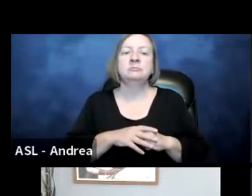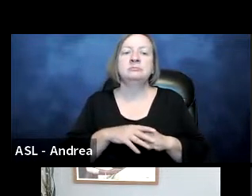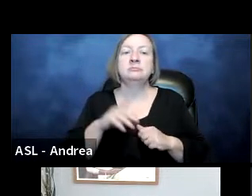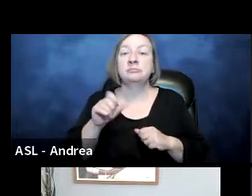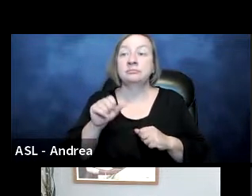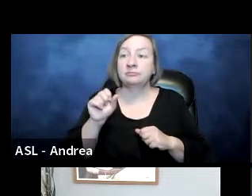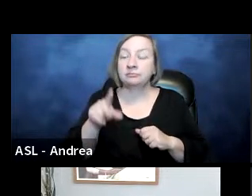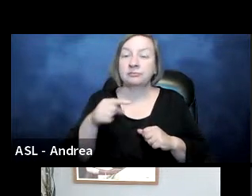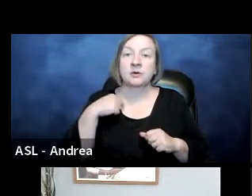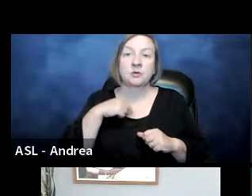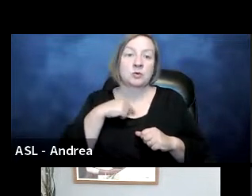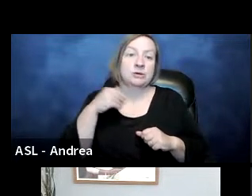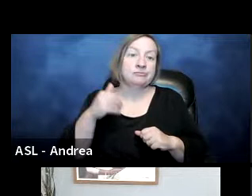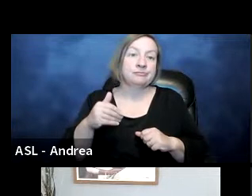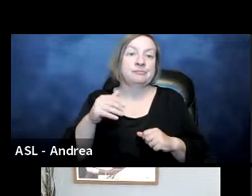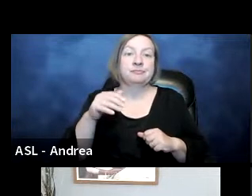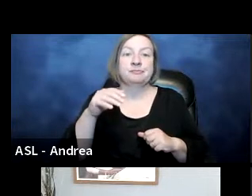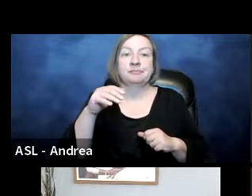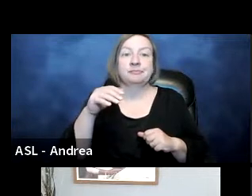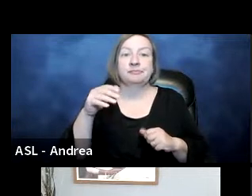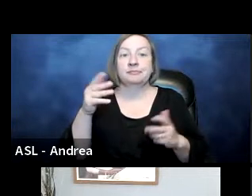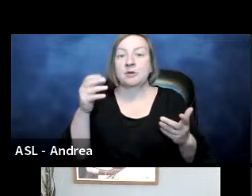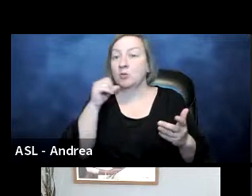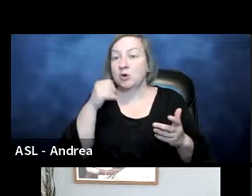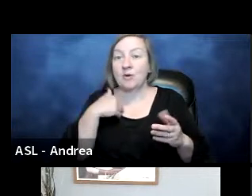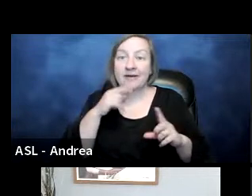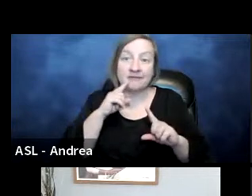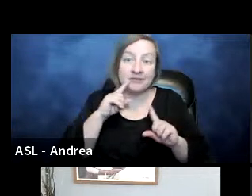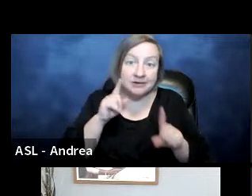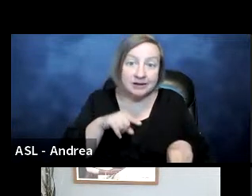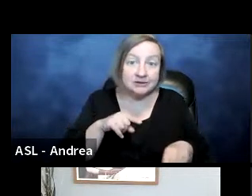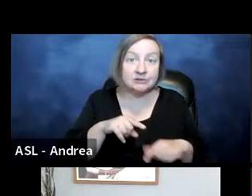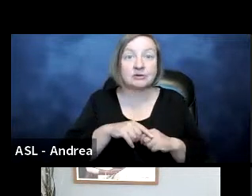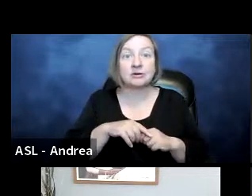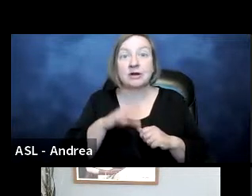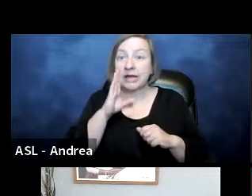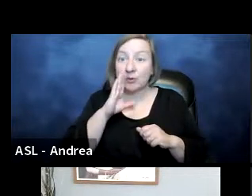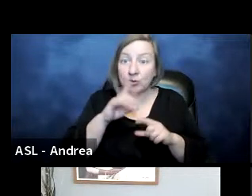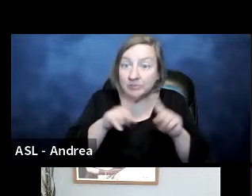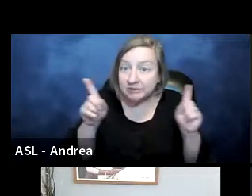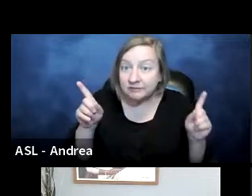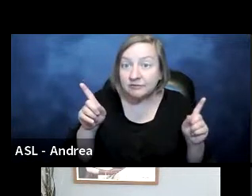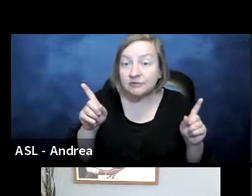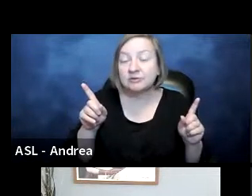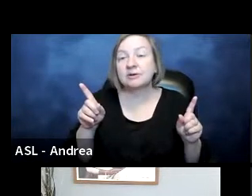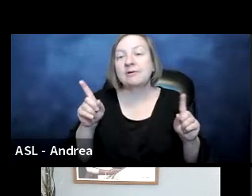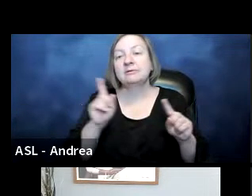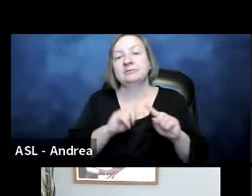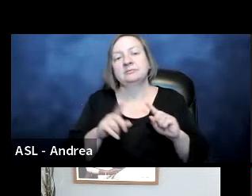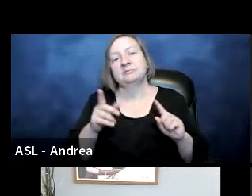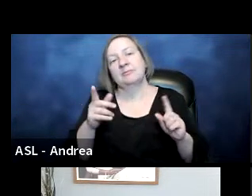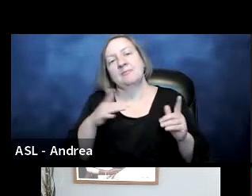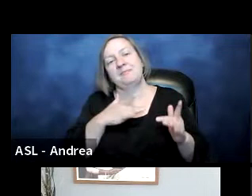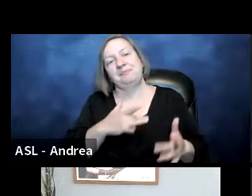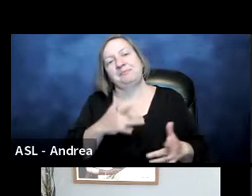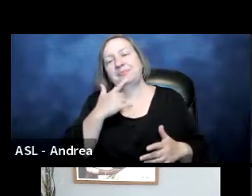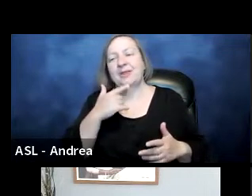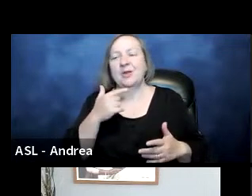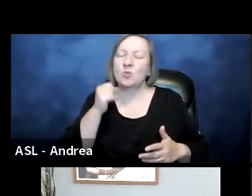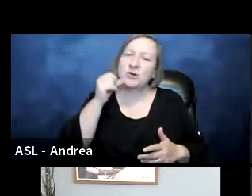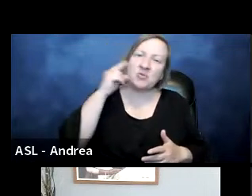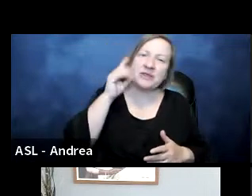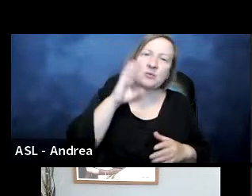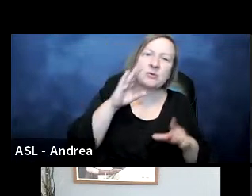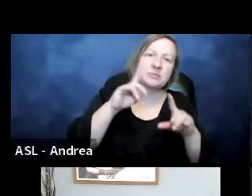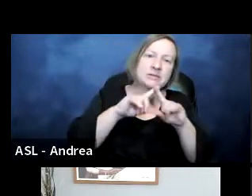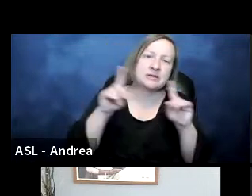often maybe don't have an answer that it would be different, but oftentimes we say we don't think that it would be different